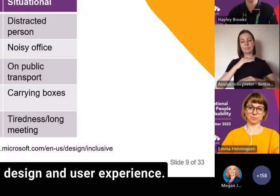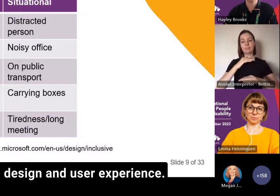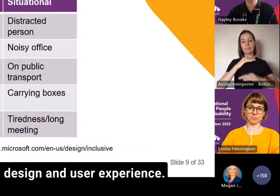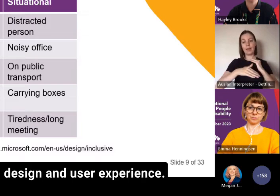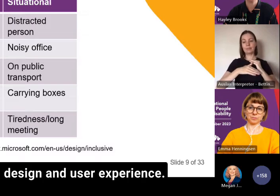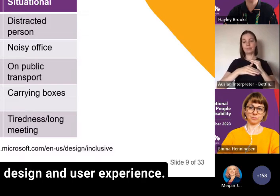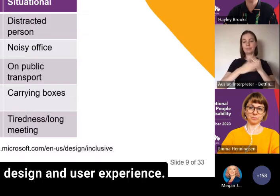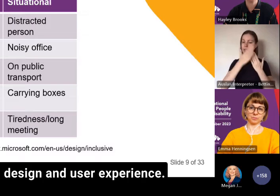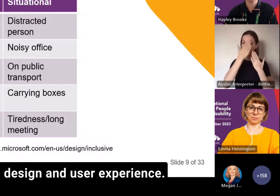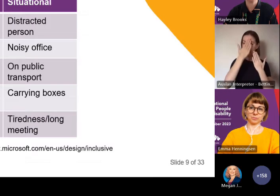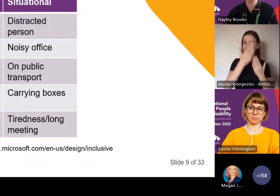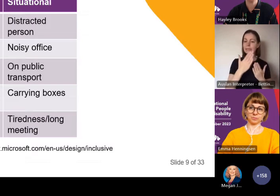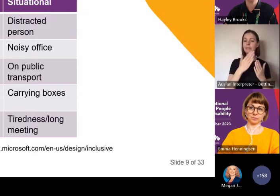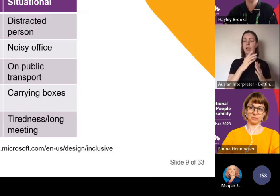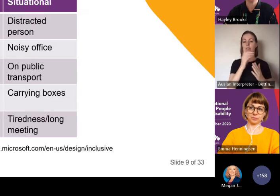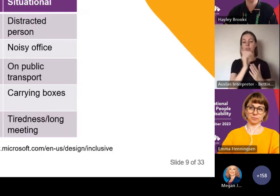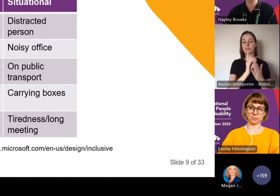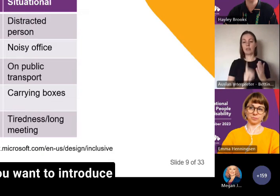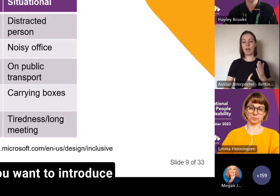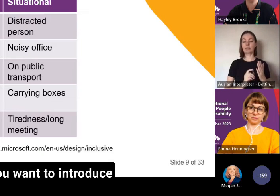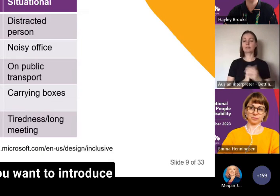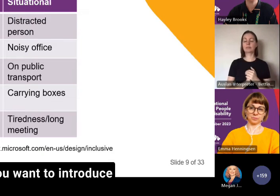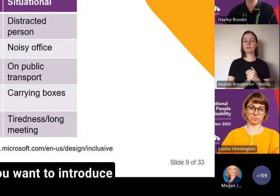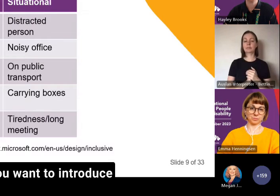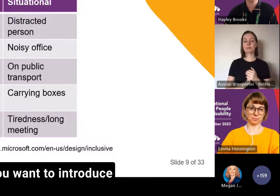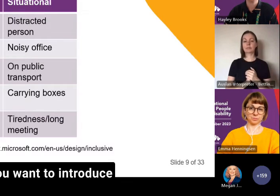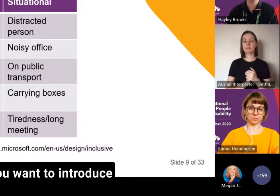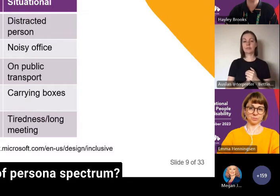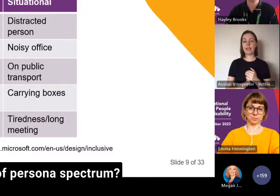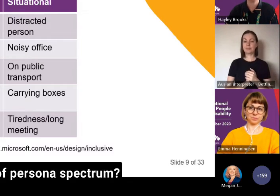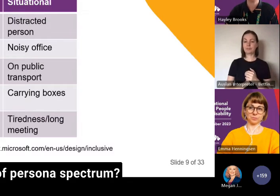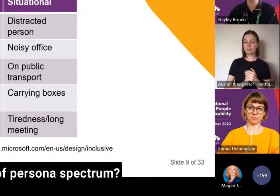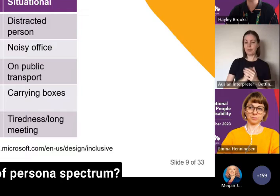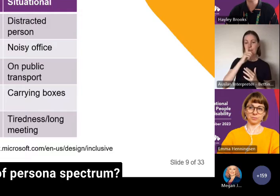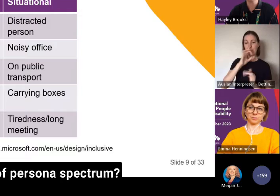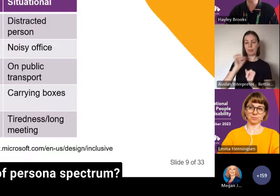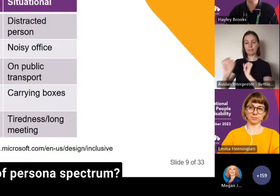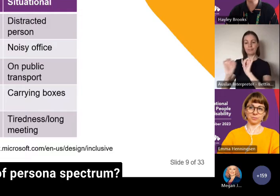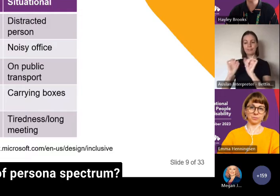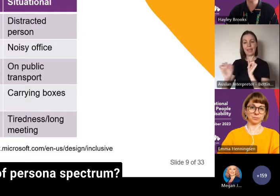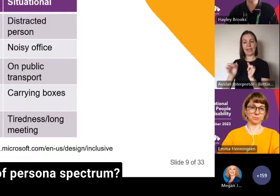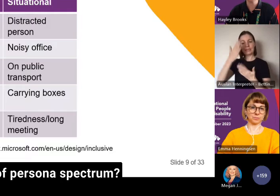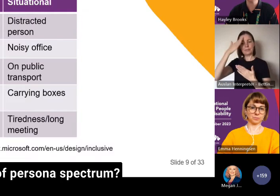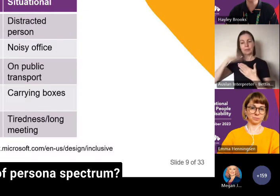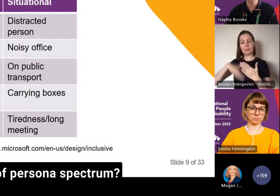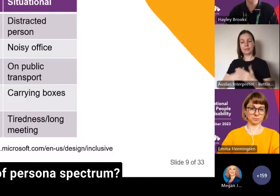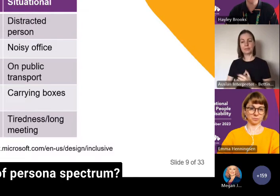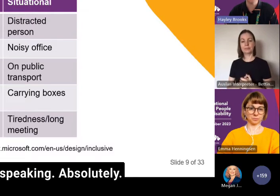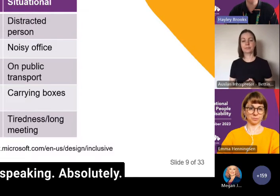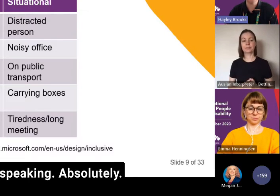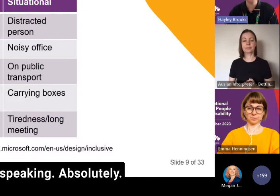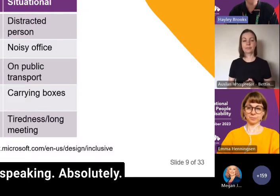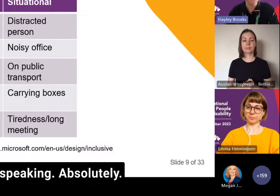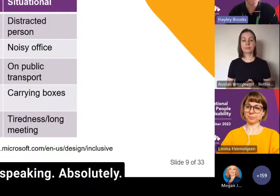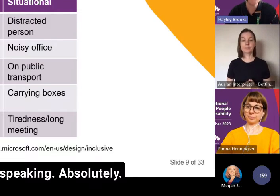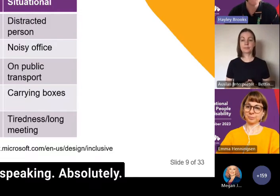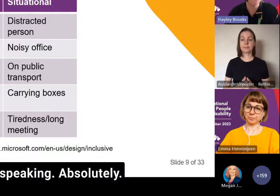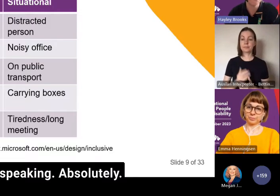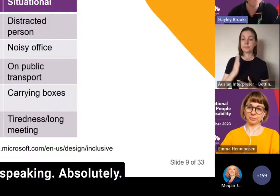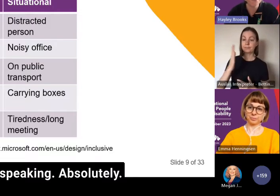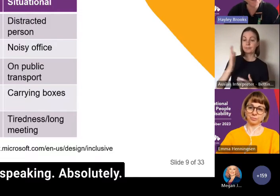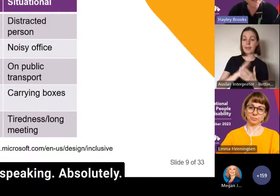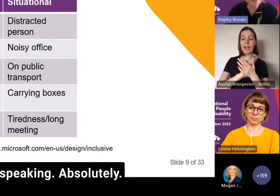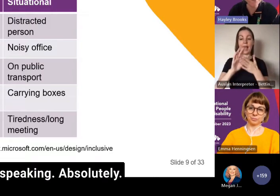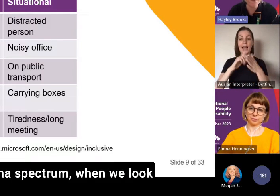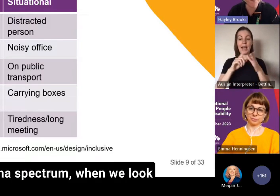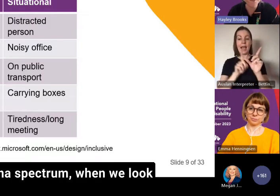dignified design and user experience. Hayley, do you want to introduce this notion of persona spectrum? Yeah. Hayley